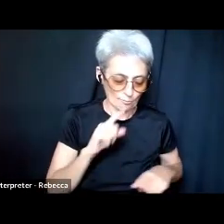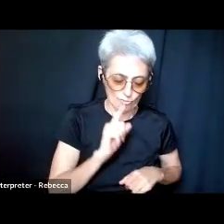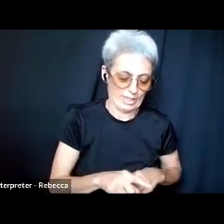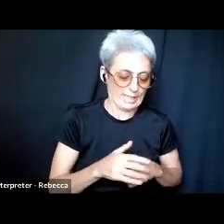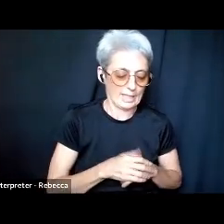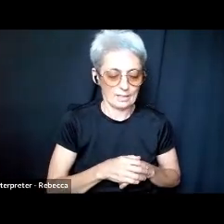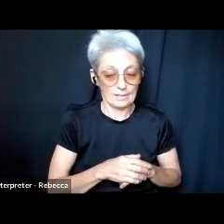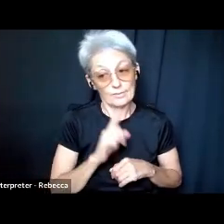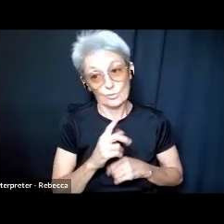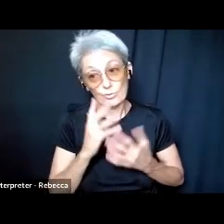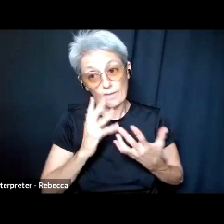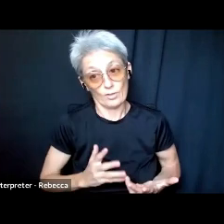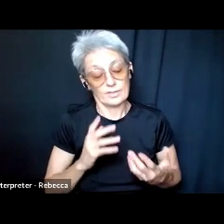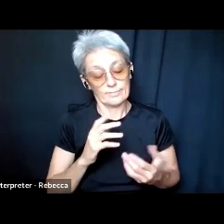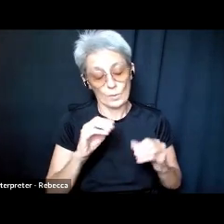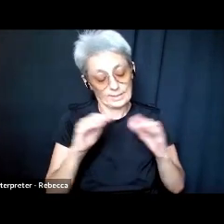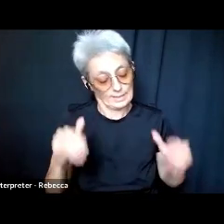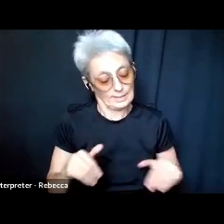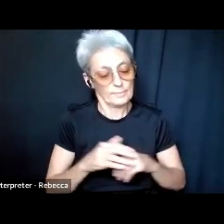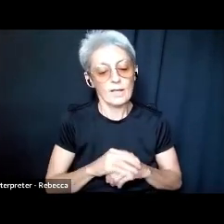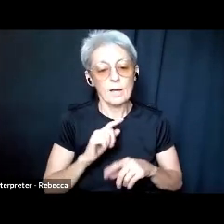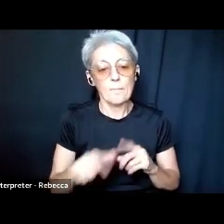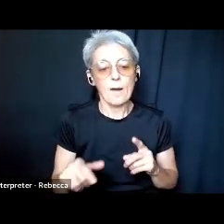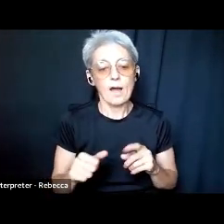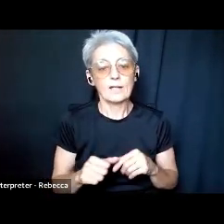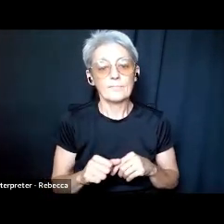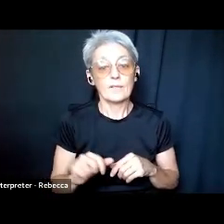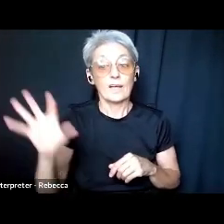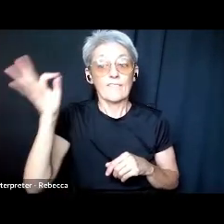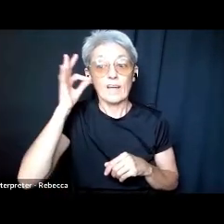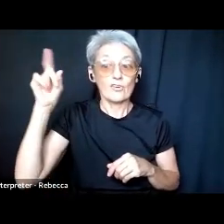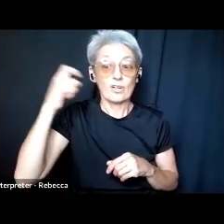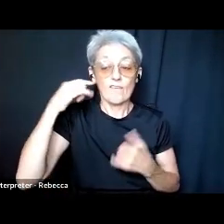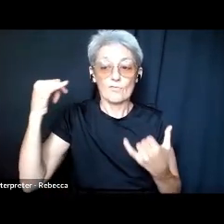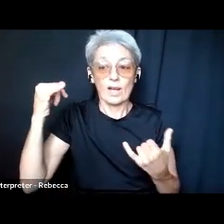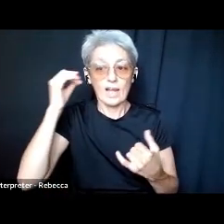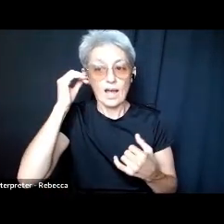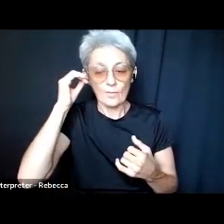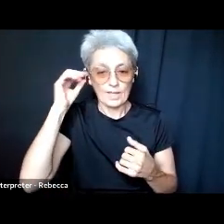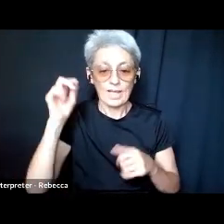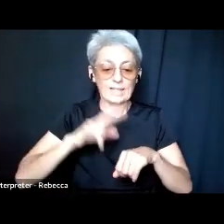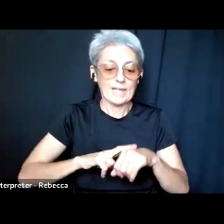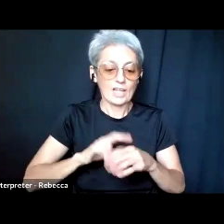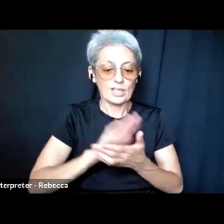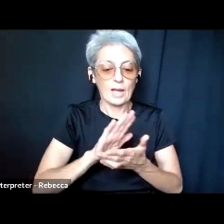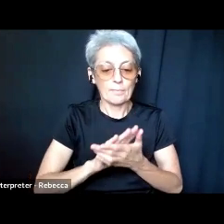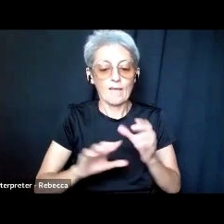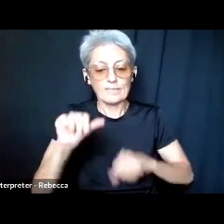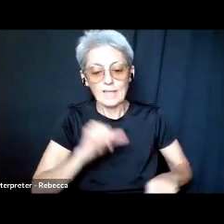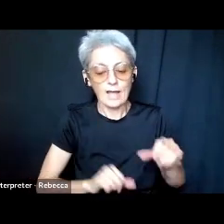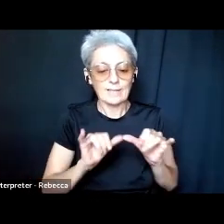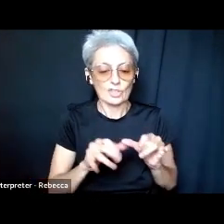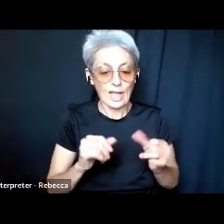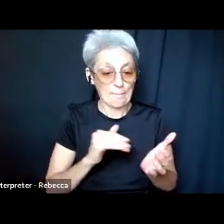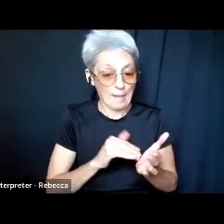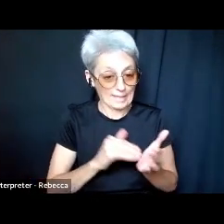unfortunately. But there are a lot of attempts at the federal level. The National Academy of Science, Engineering, and Medicine is